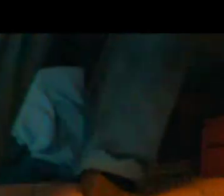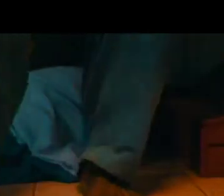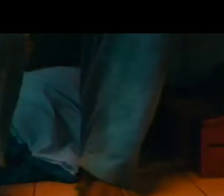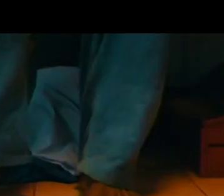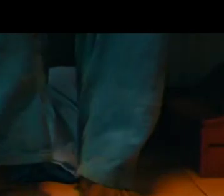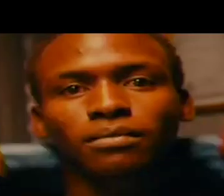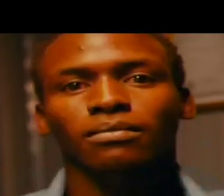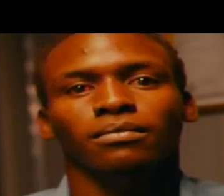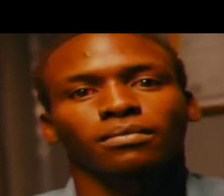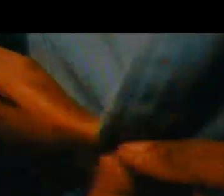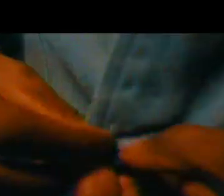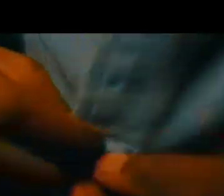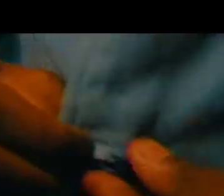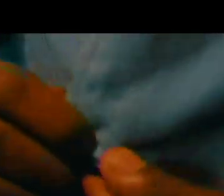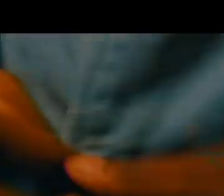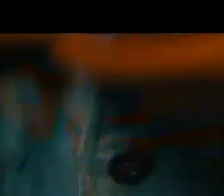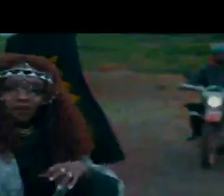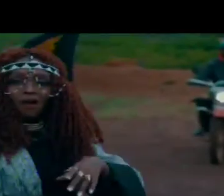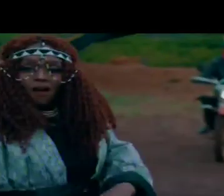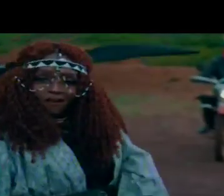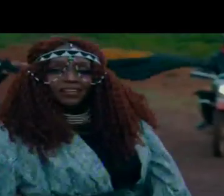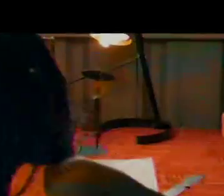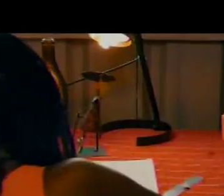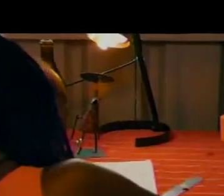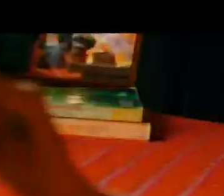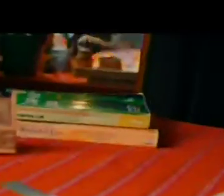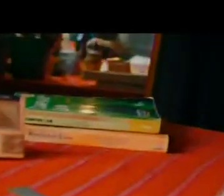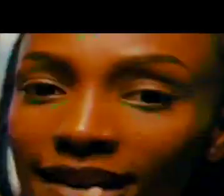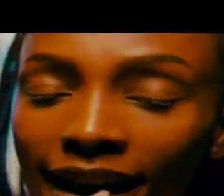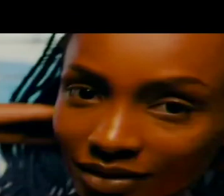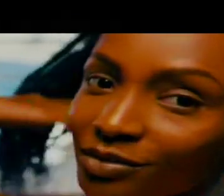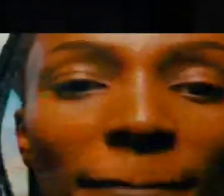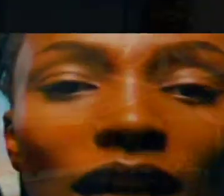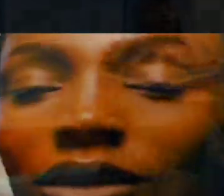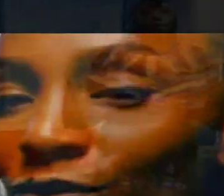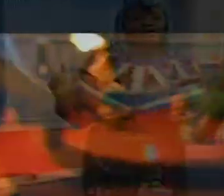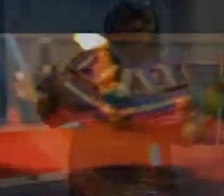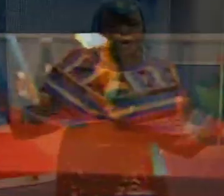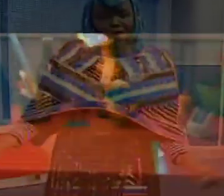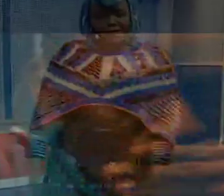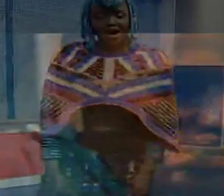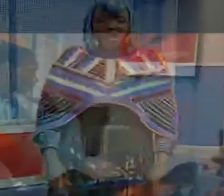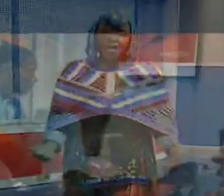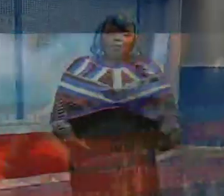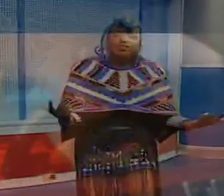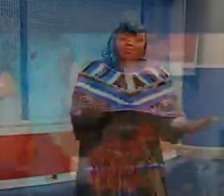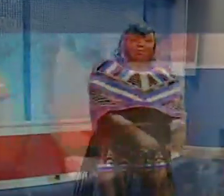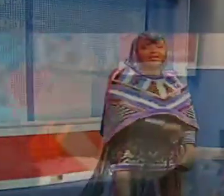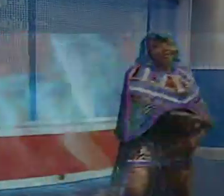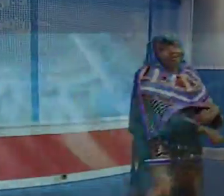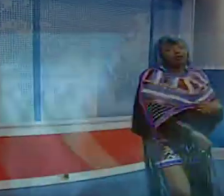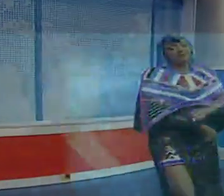stop I. With a million, million voice. Can't stop I, won't stop I.